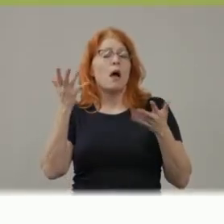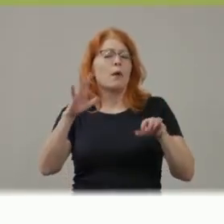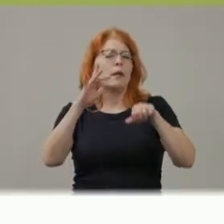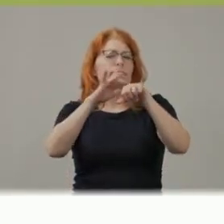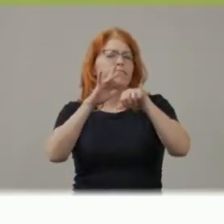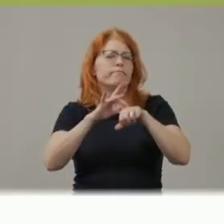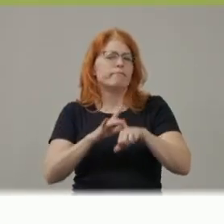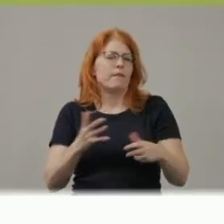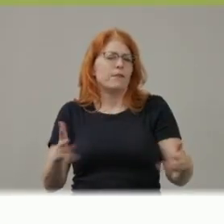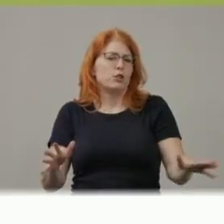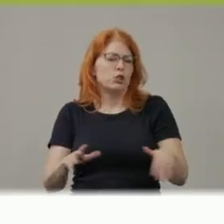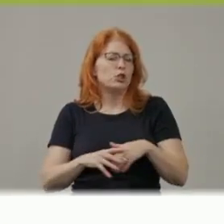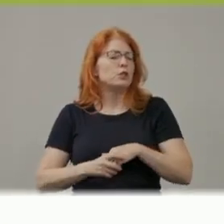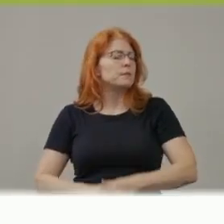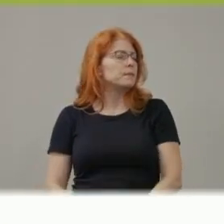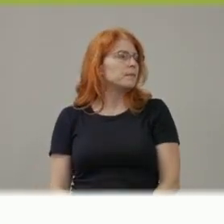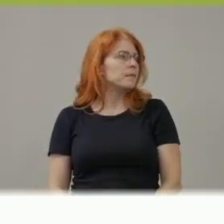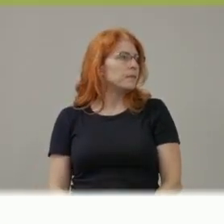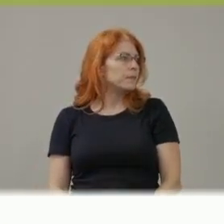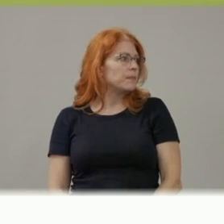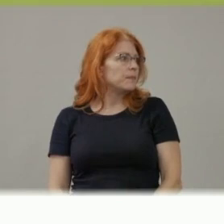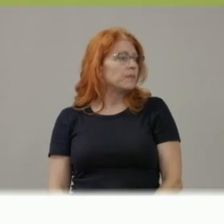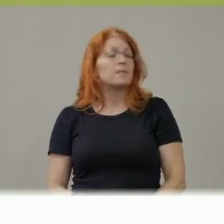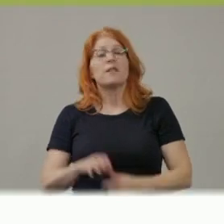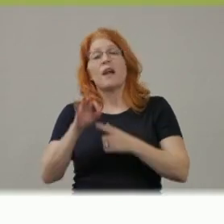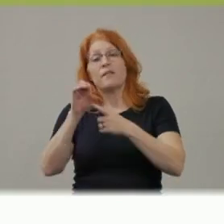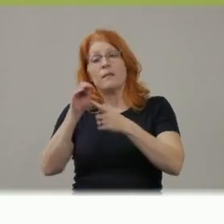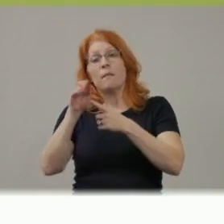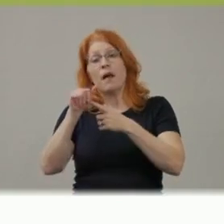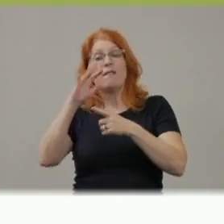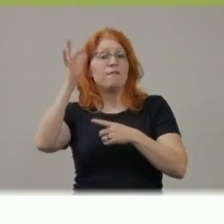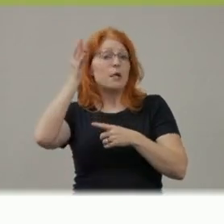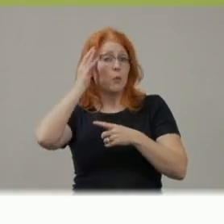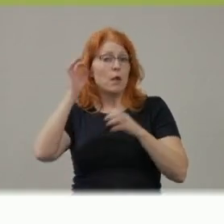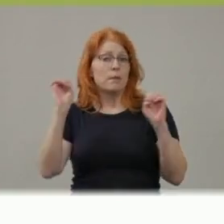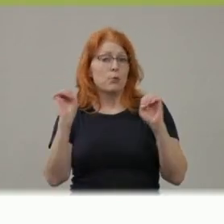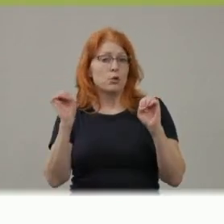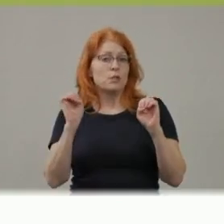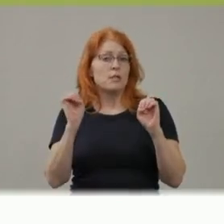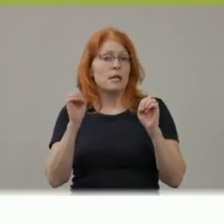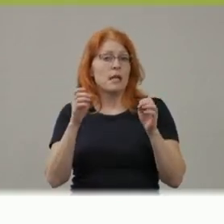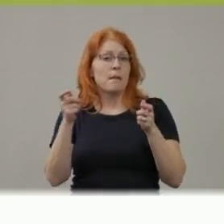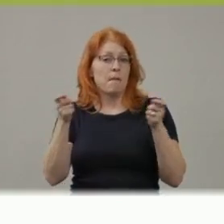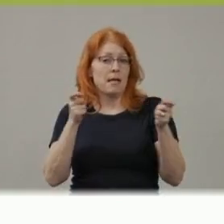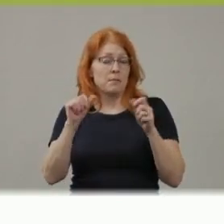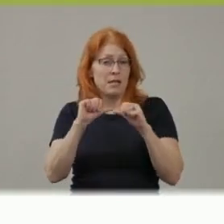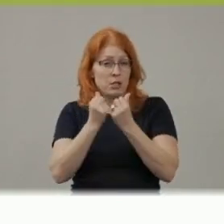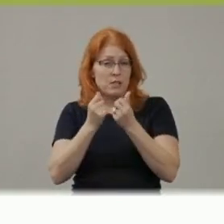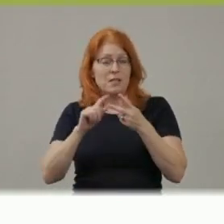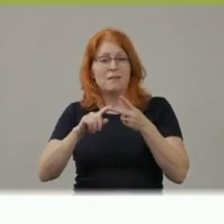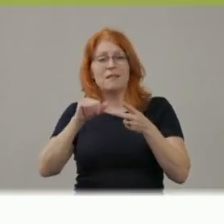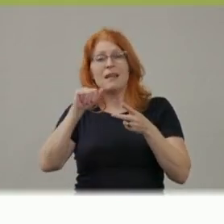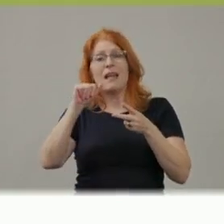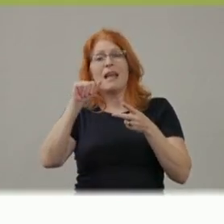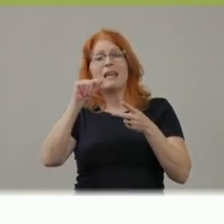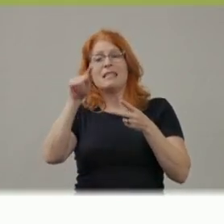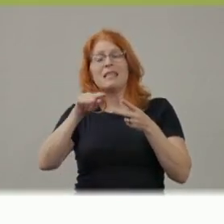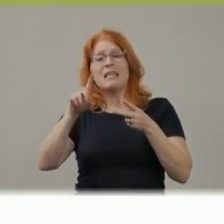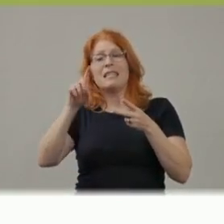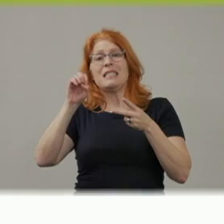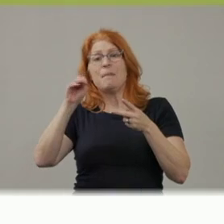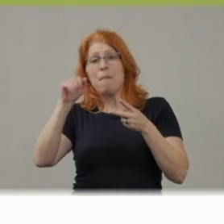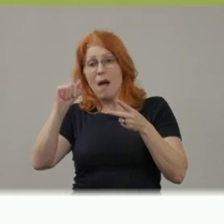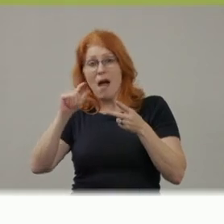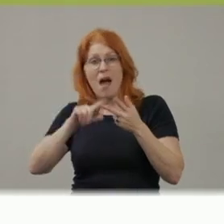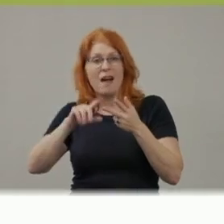these. So you have FEMA, that's your Federal Emergency Management Agency. You have AZDEMA, which Gabe